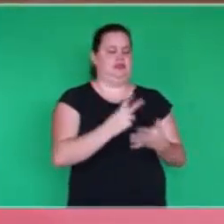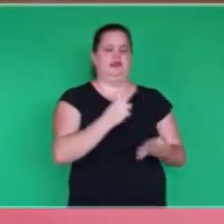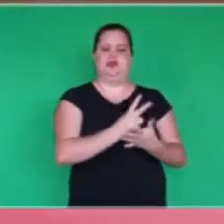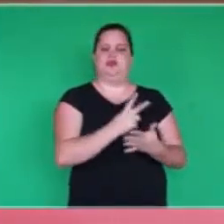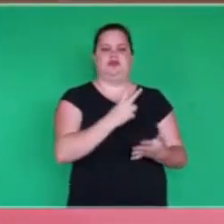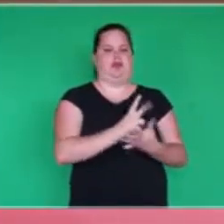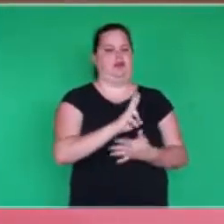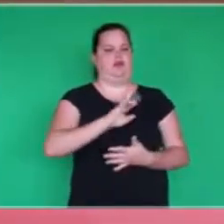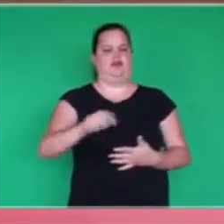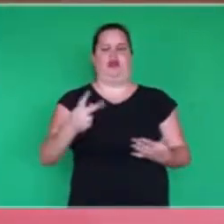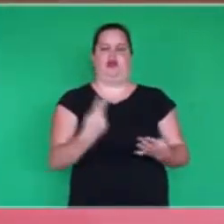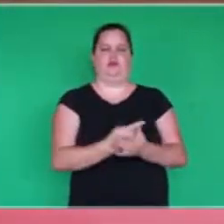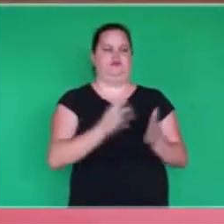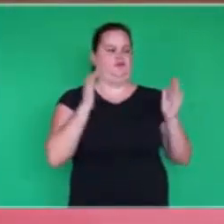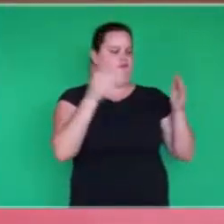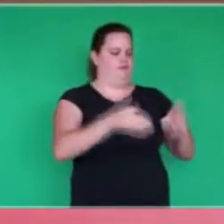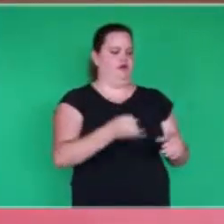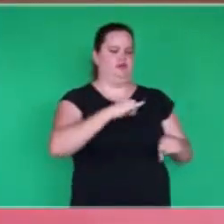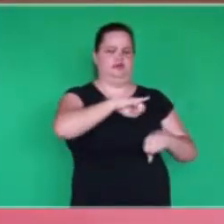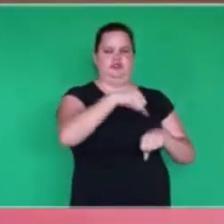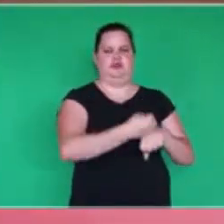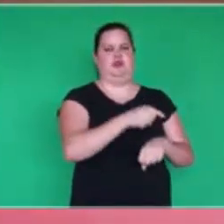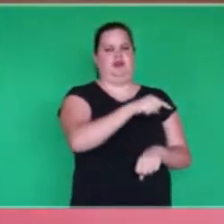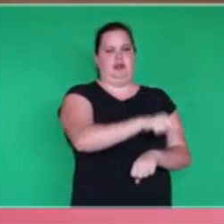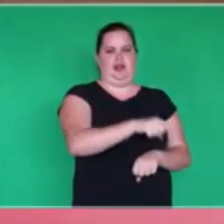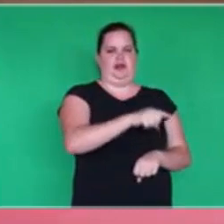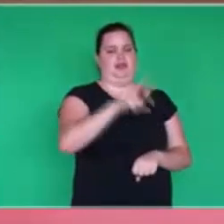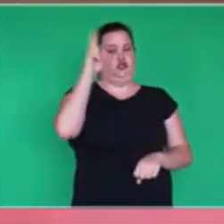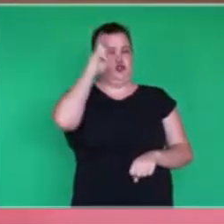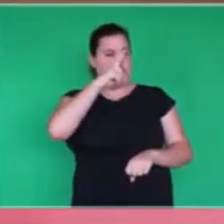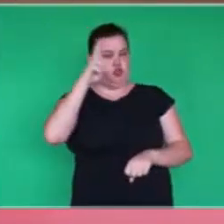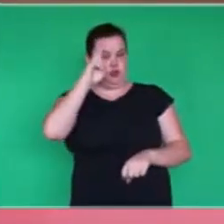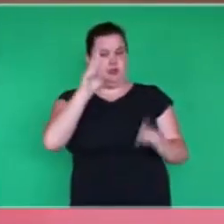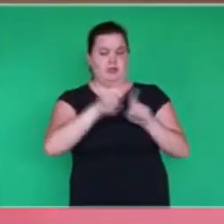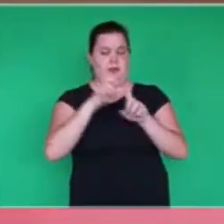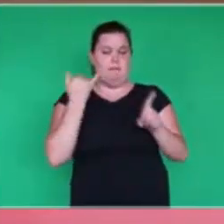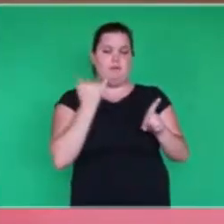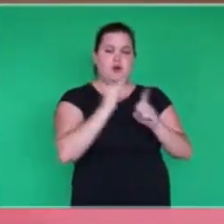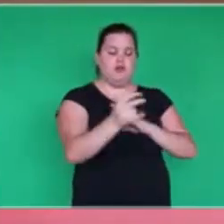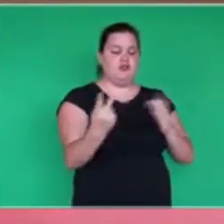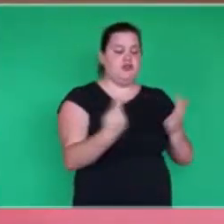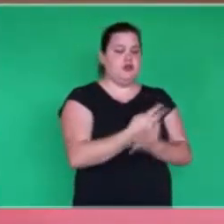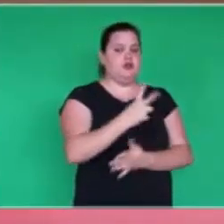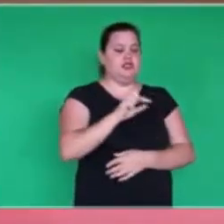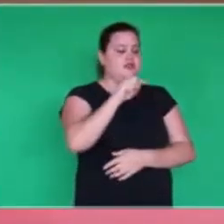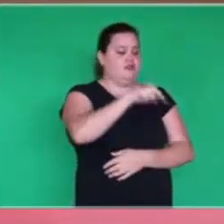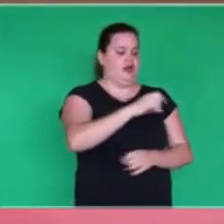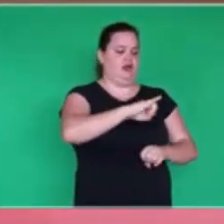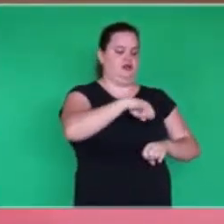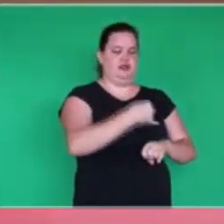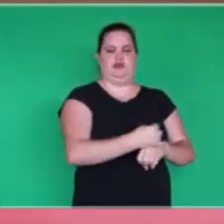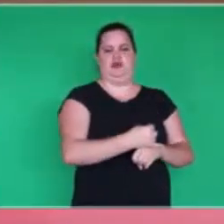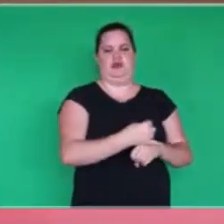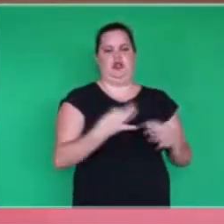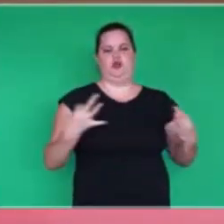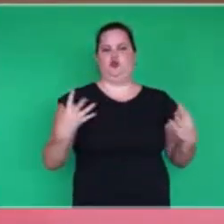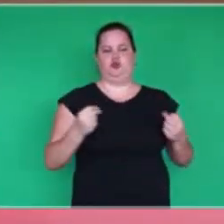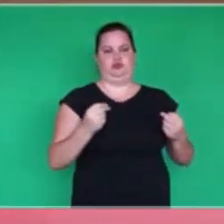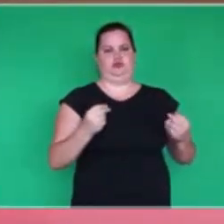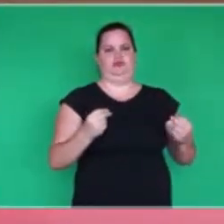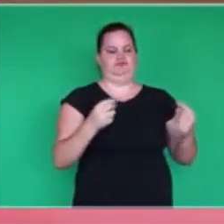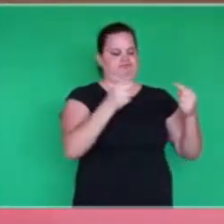city of little physical value, however, of great spiritual, religious,